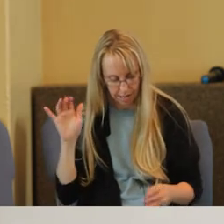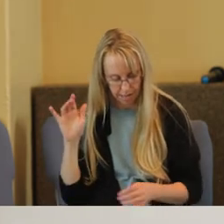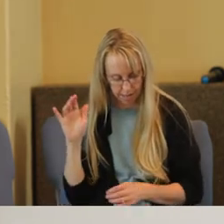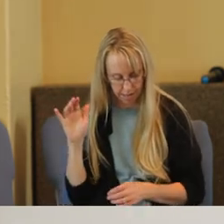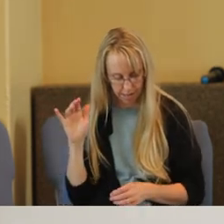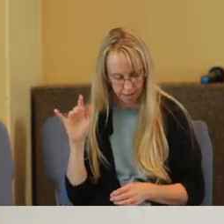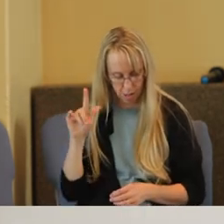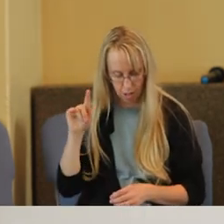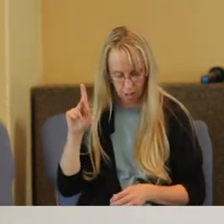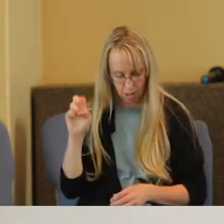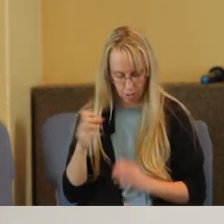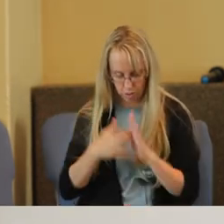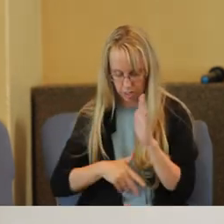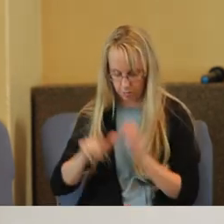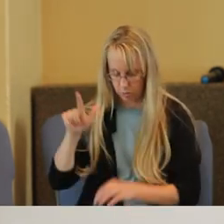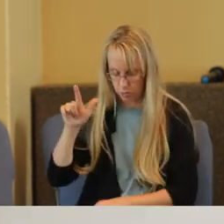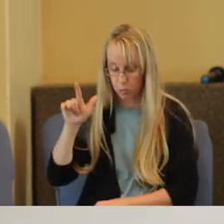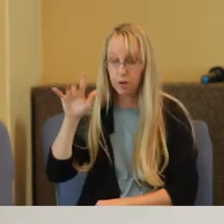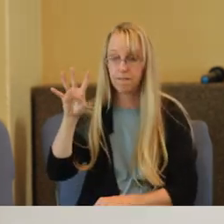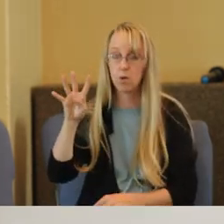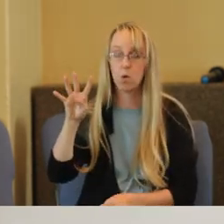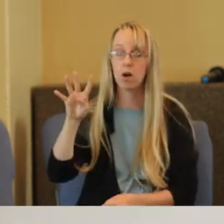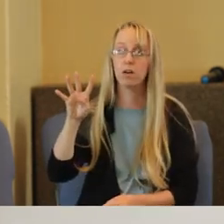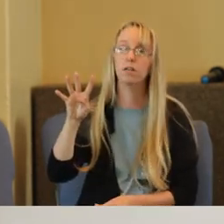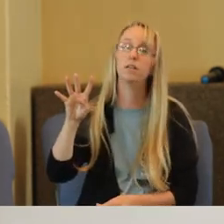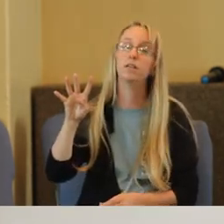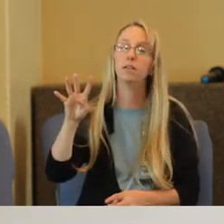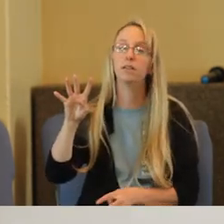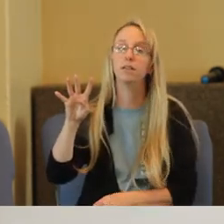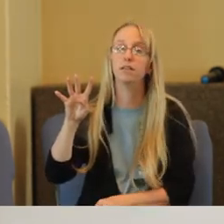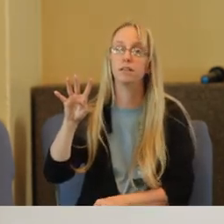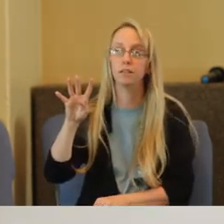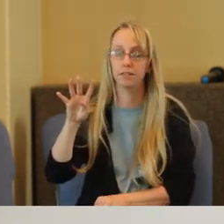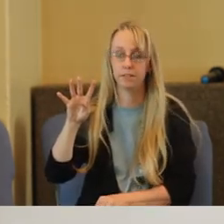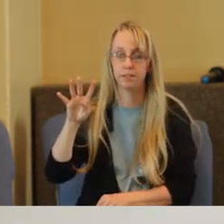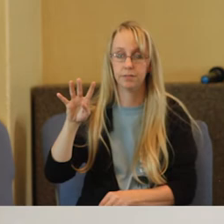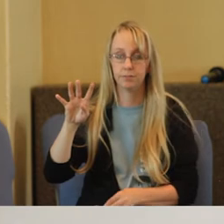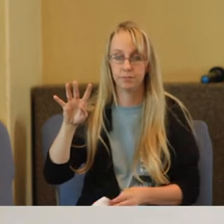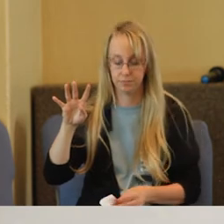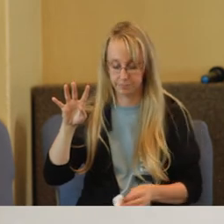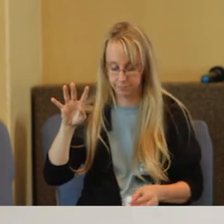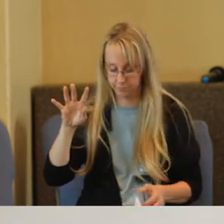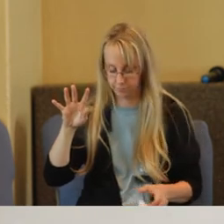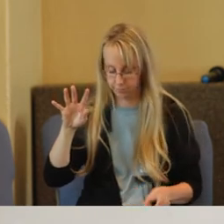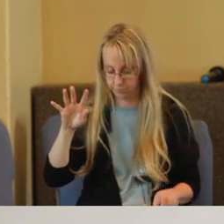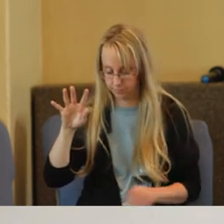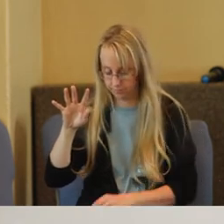Look at Luke 24. Luke 24.